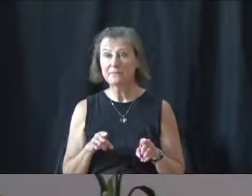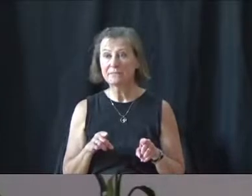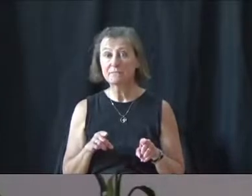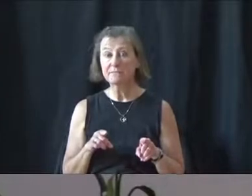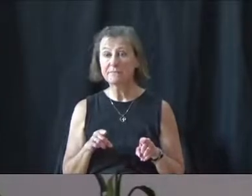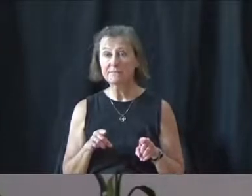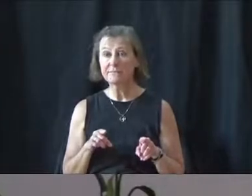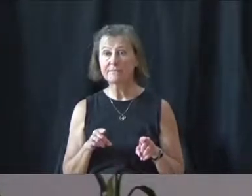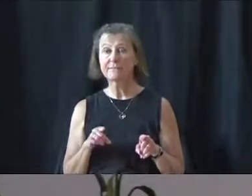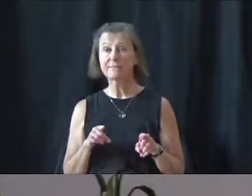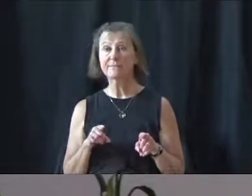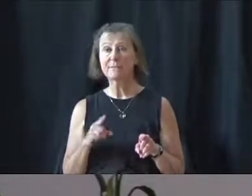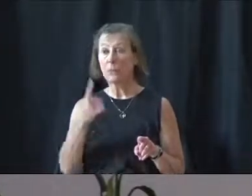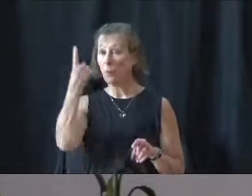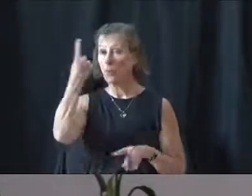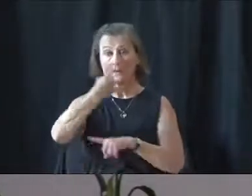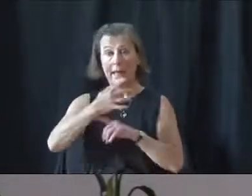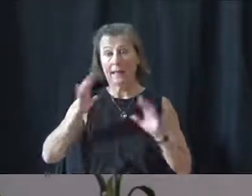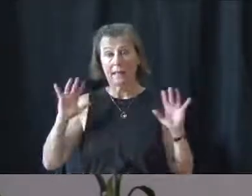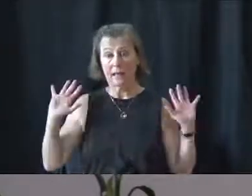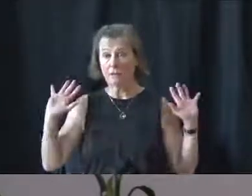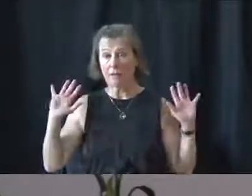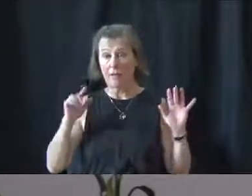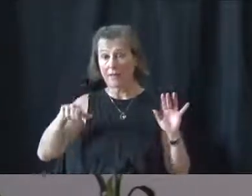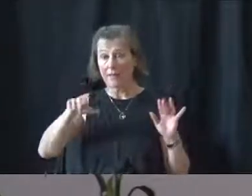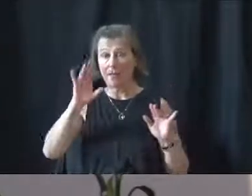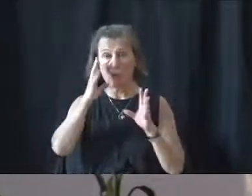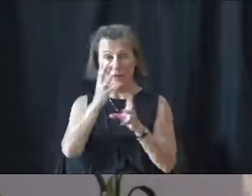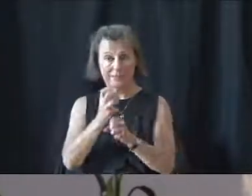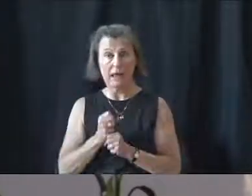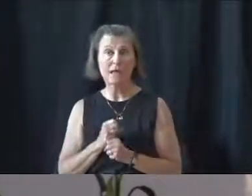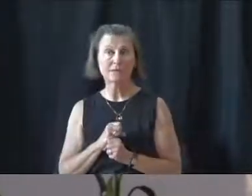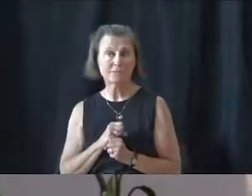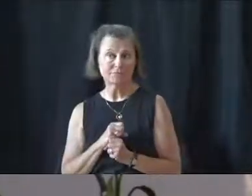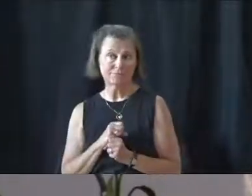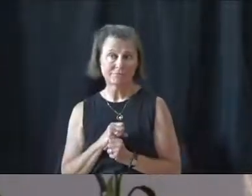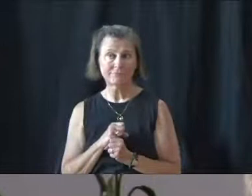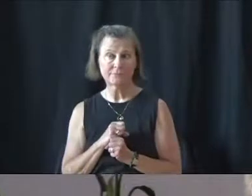Just the one day, that's all they're going to get.